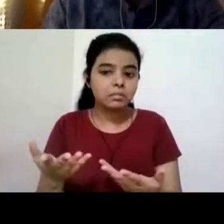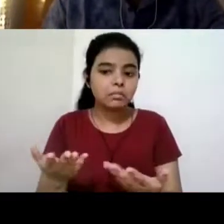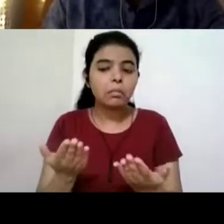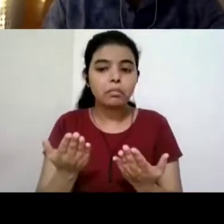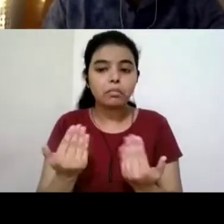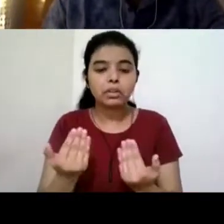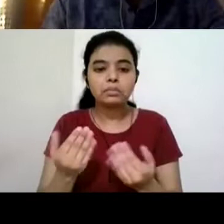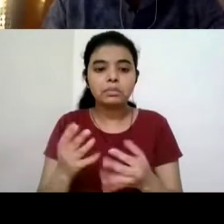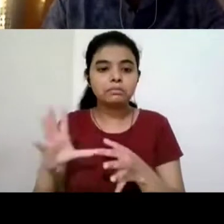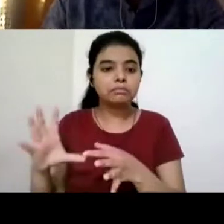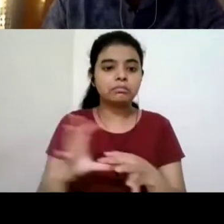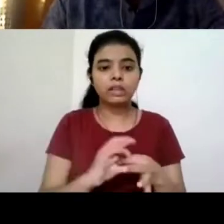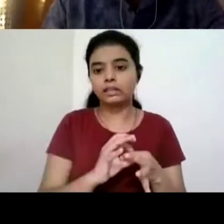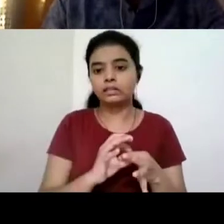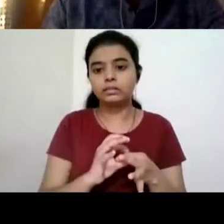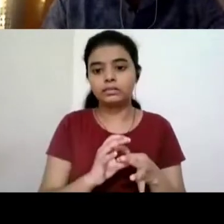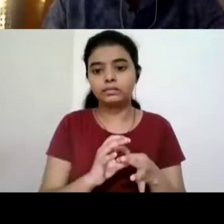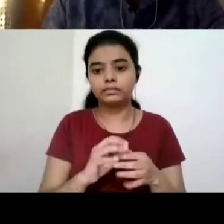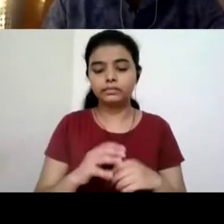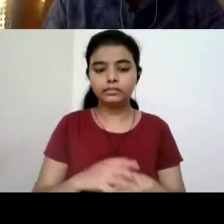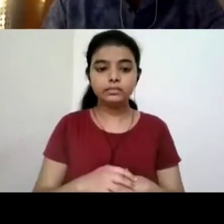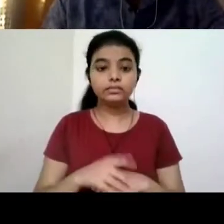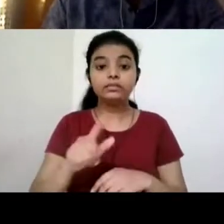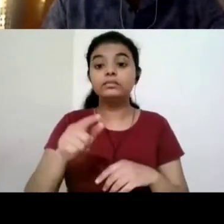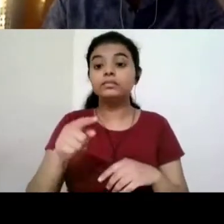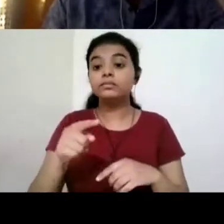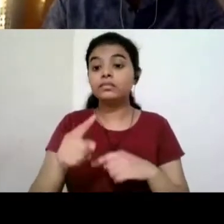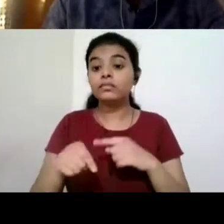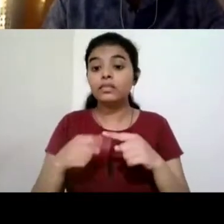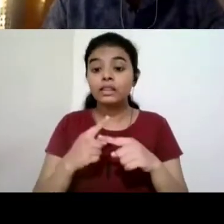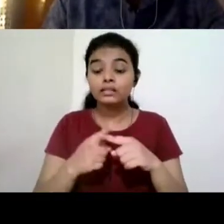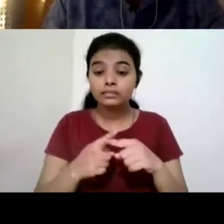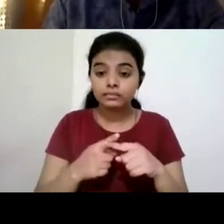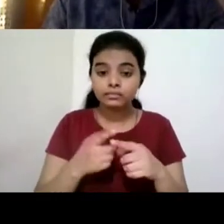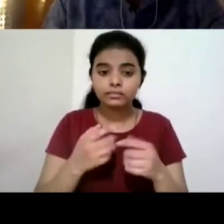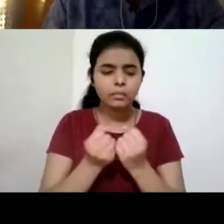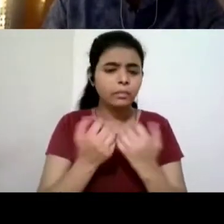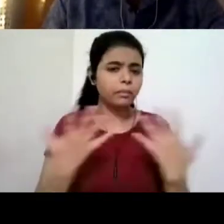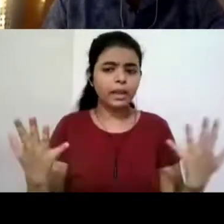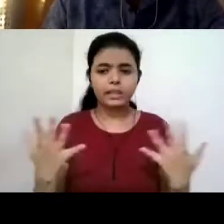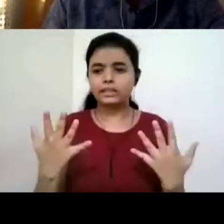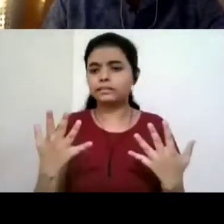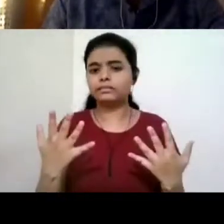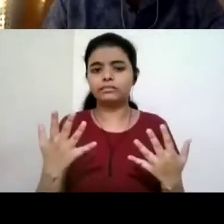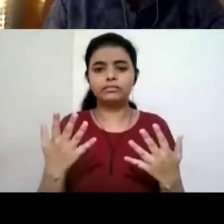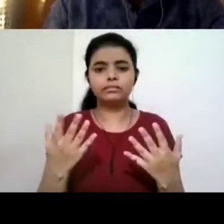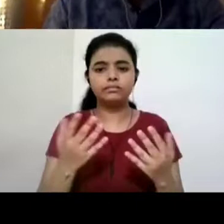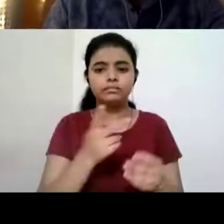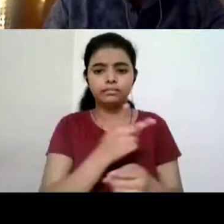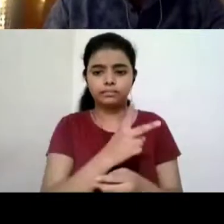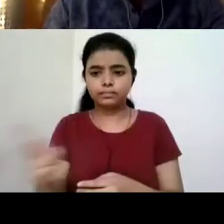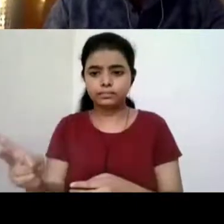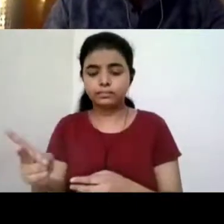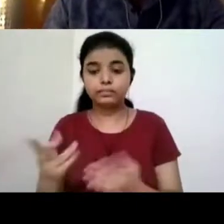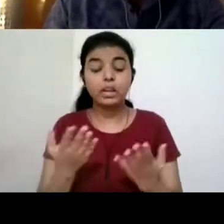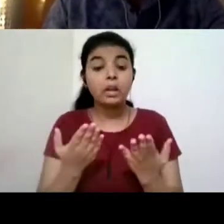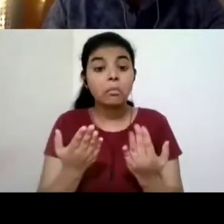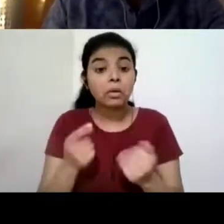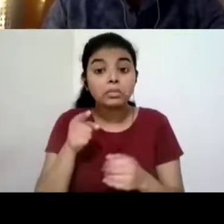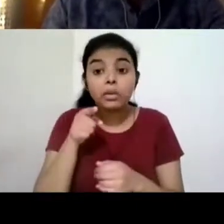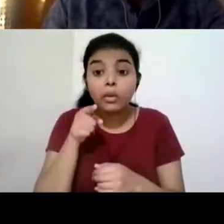picked up. So this authoritative articulation plays out in several kinds of ways. So even if you have a more